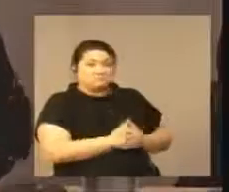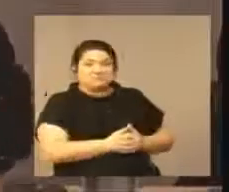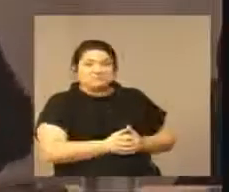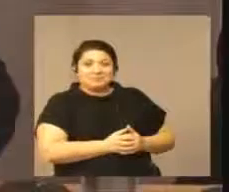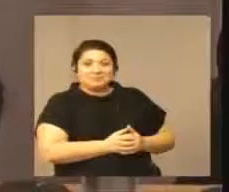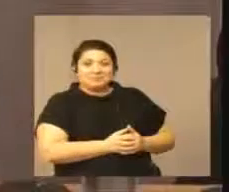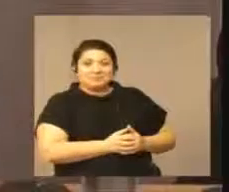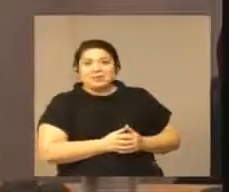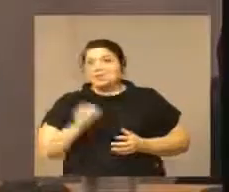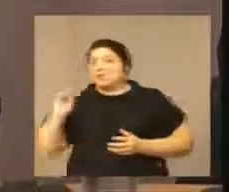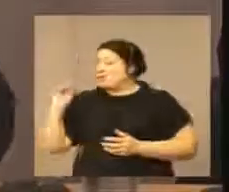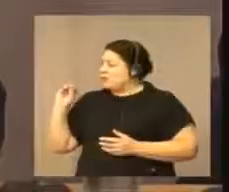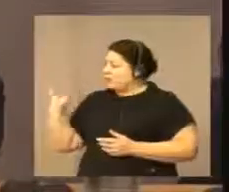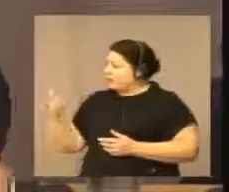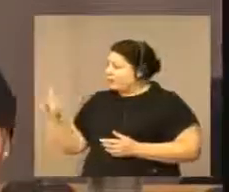Okay.